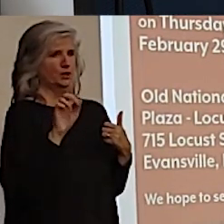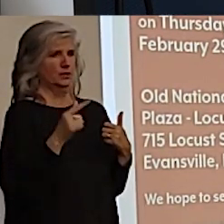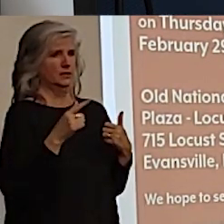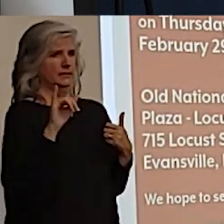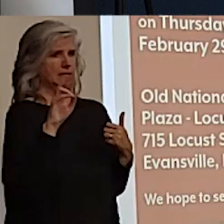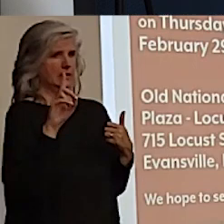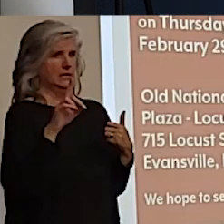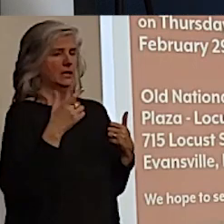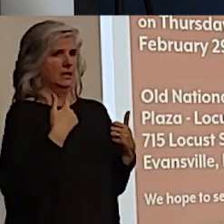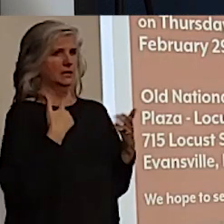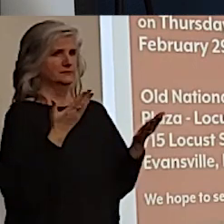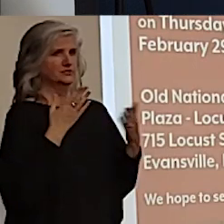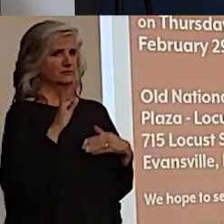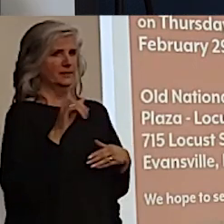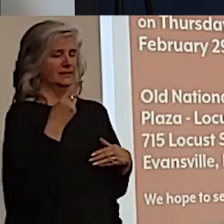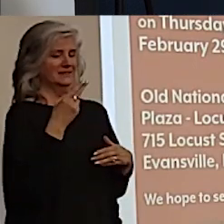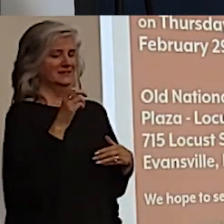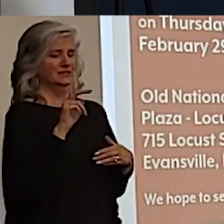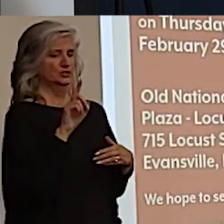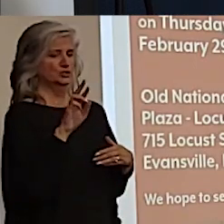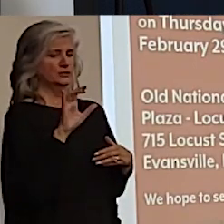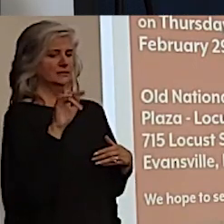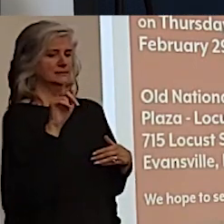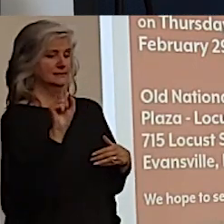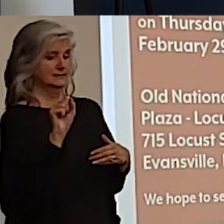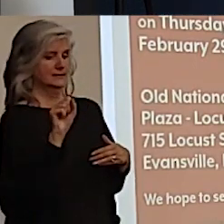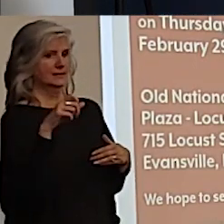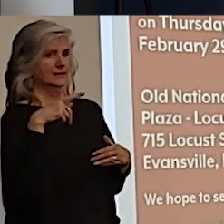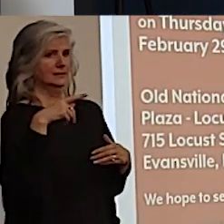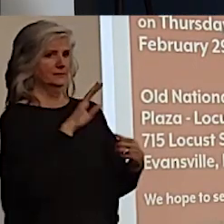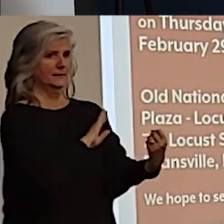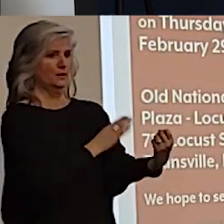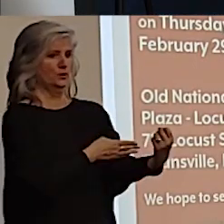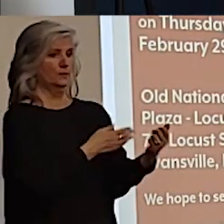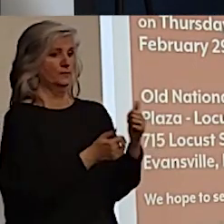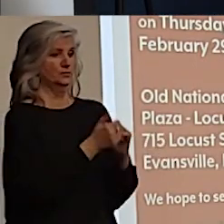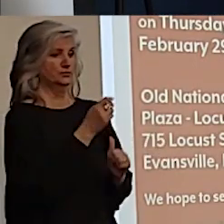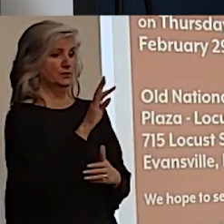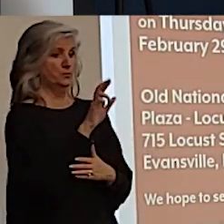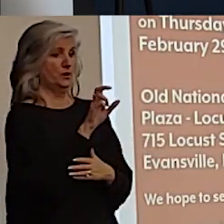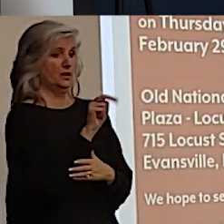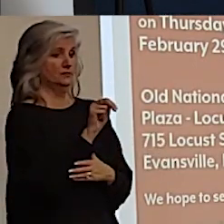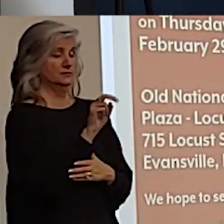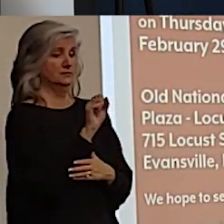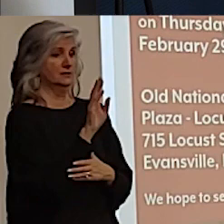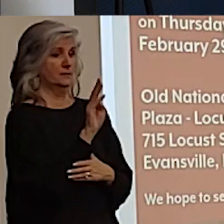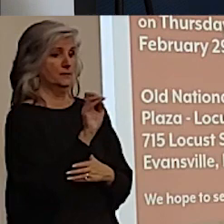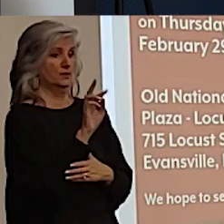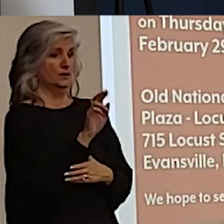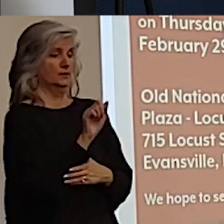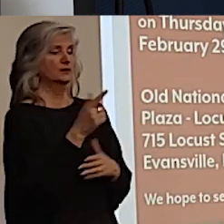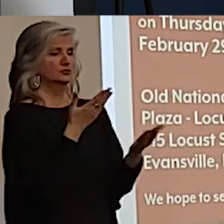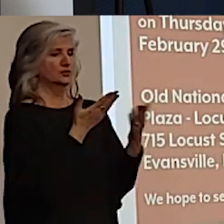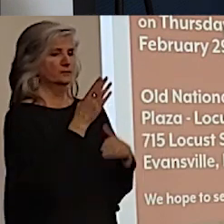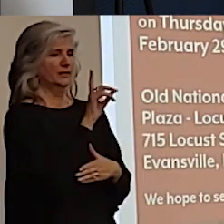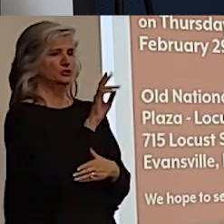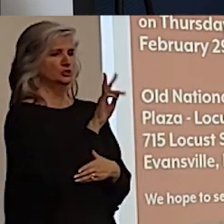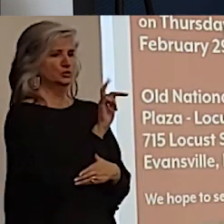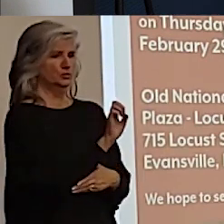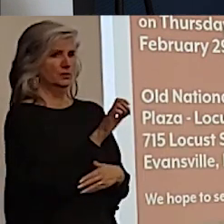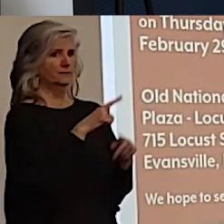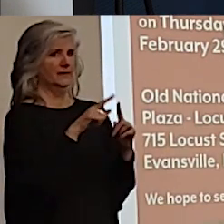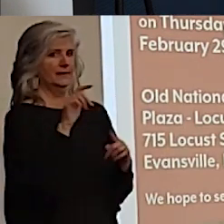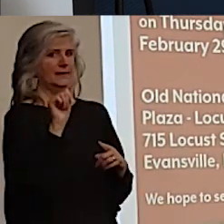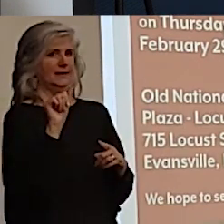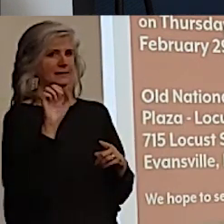I am served by Hendricks Power. Most people in Brownsburg for electric are served by Duke Energy, but